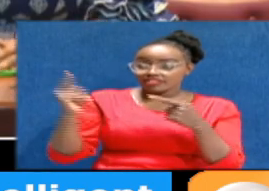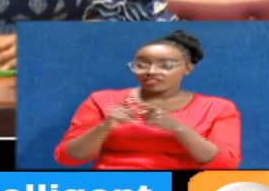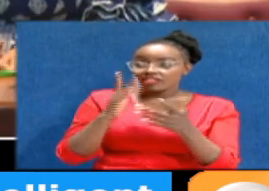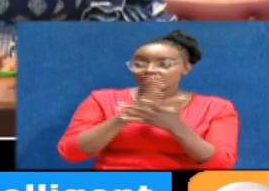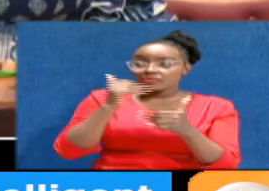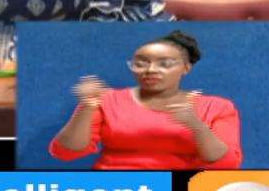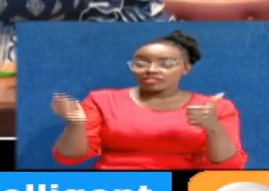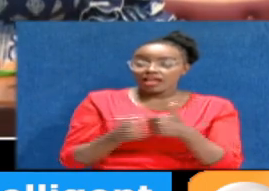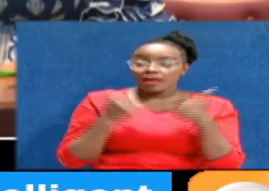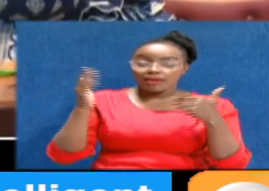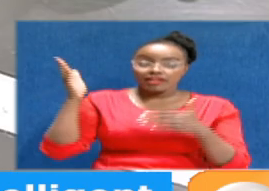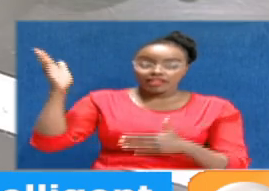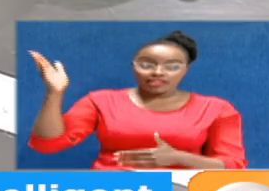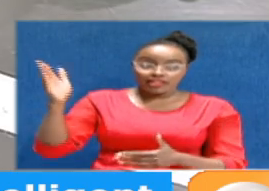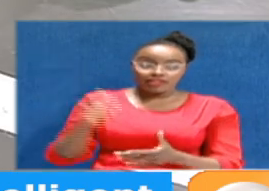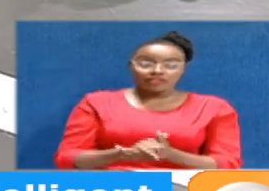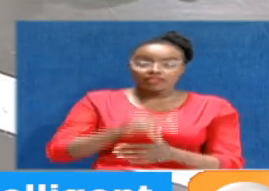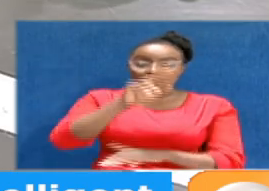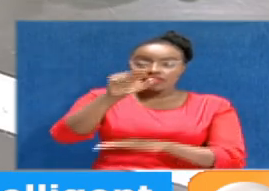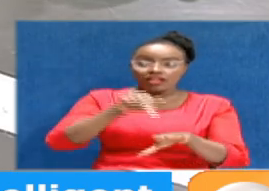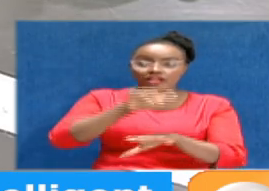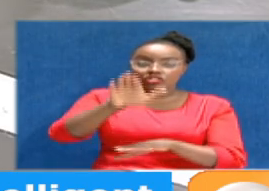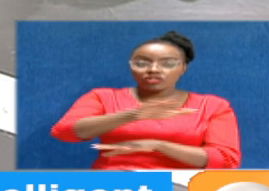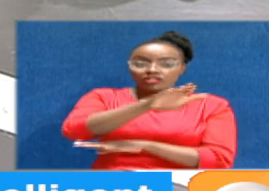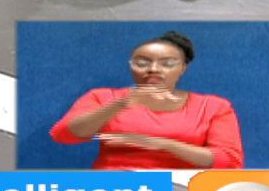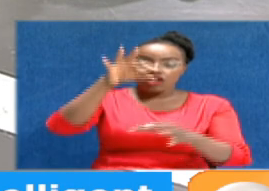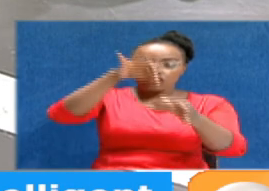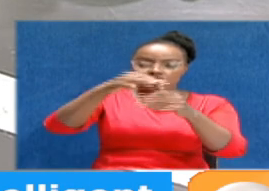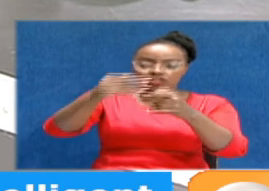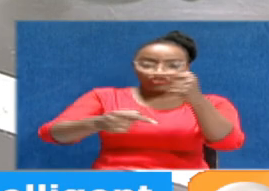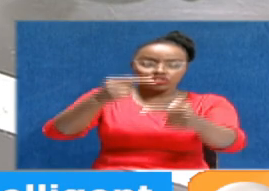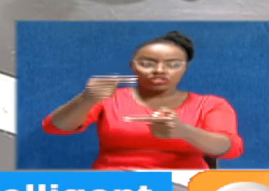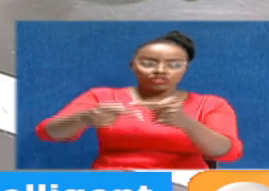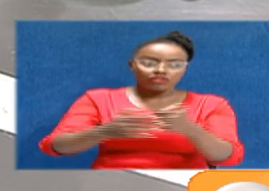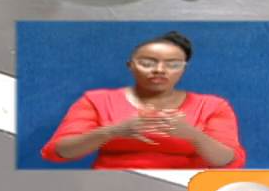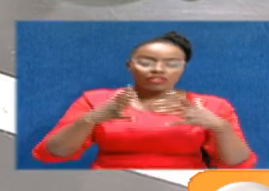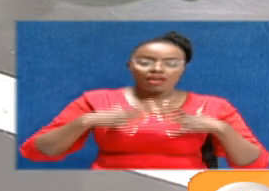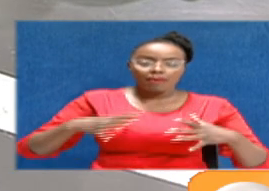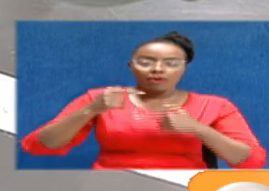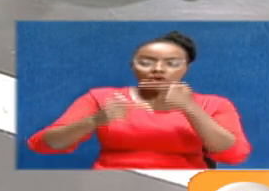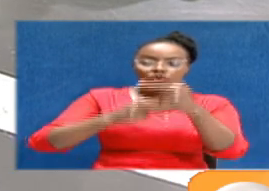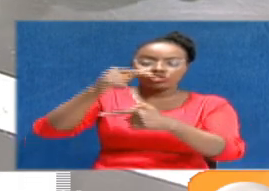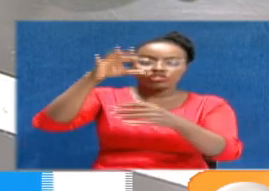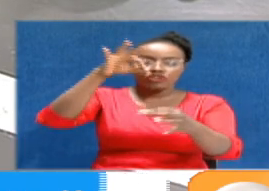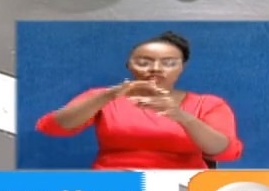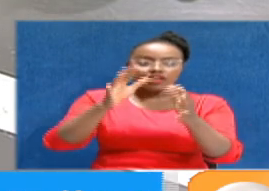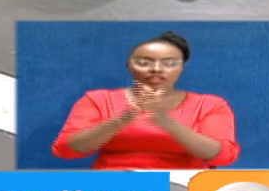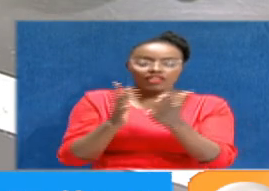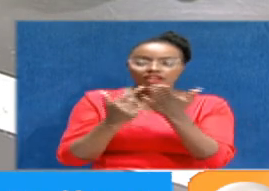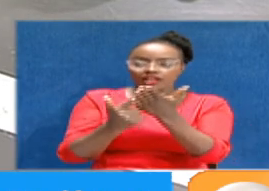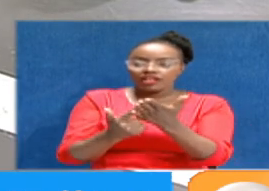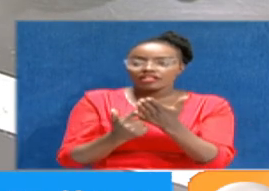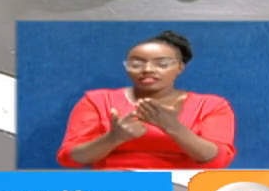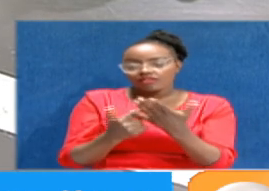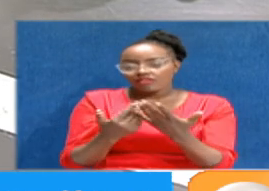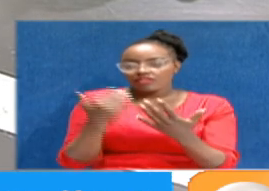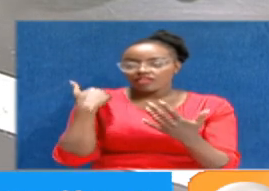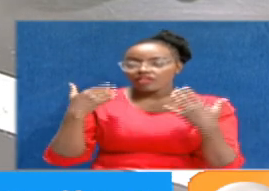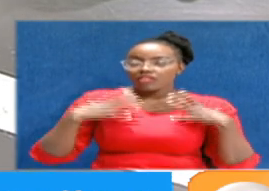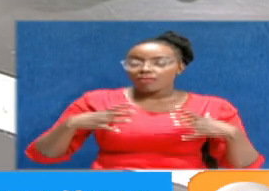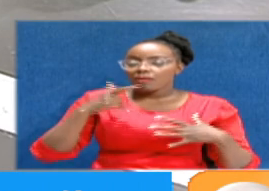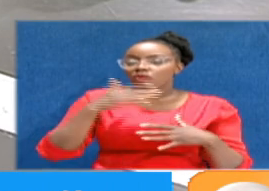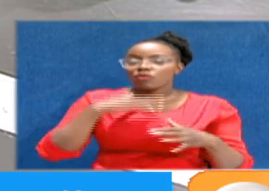There's something that is happening in the in the National Assembly. They're still voting, I think. Yeah, the people are still voting, and the distraction is coming from